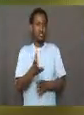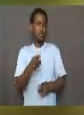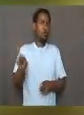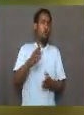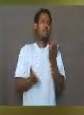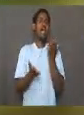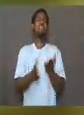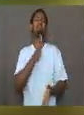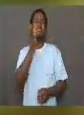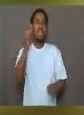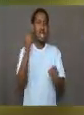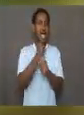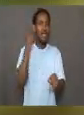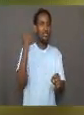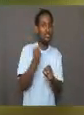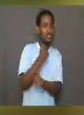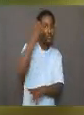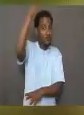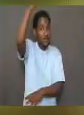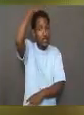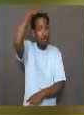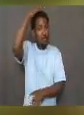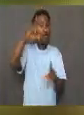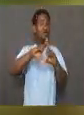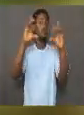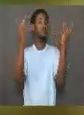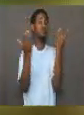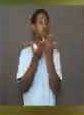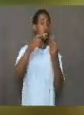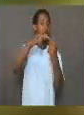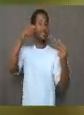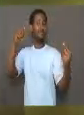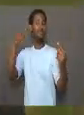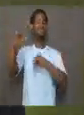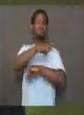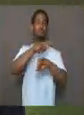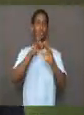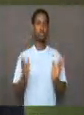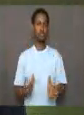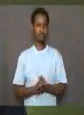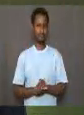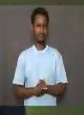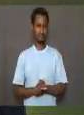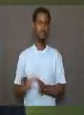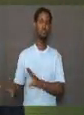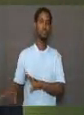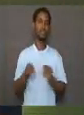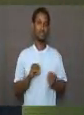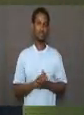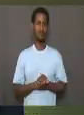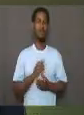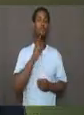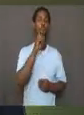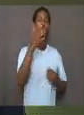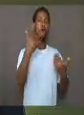unfair actions of a government body against a citizen. Students,